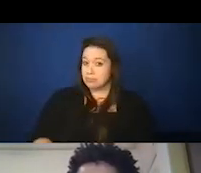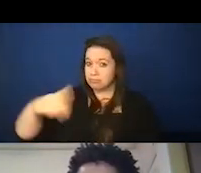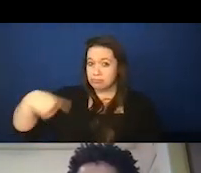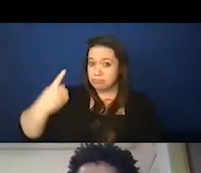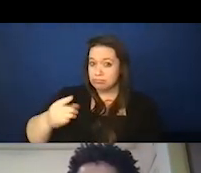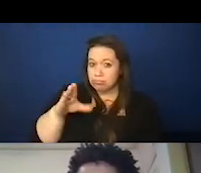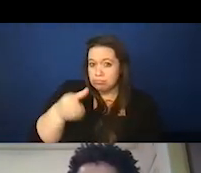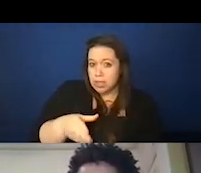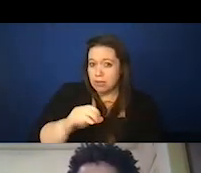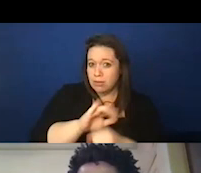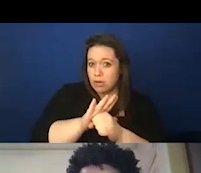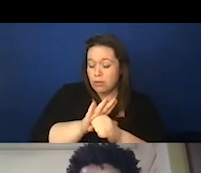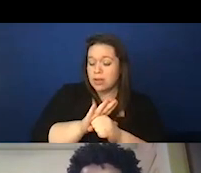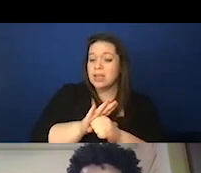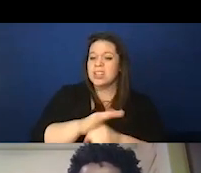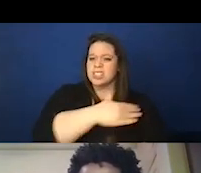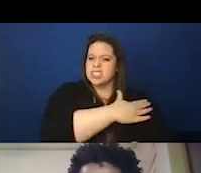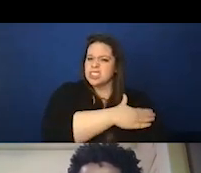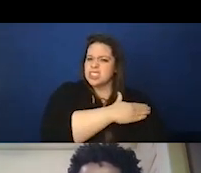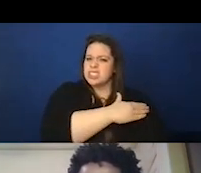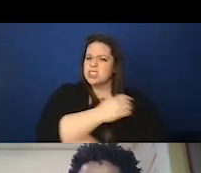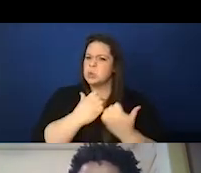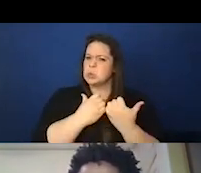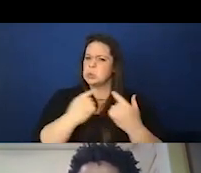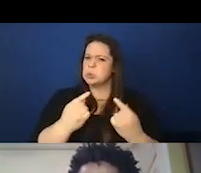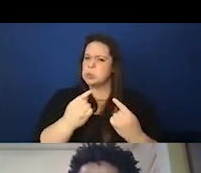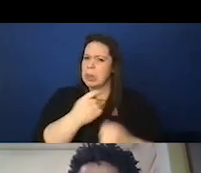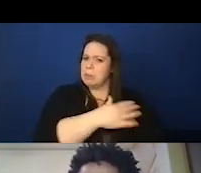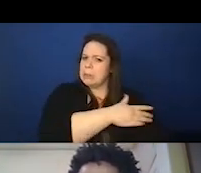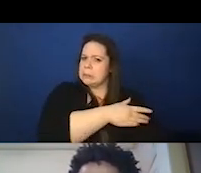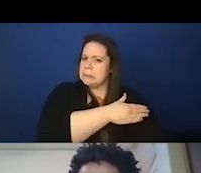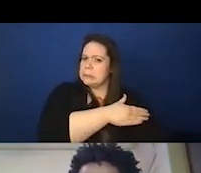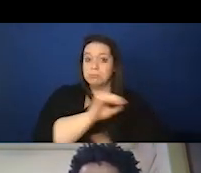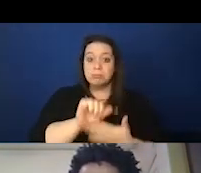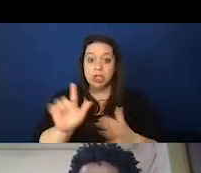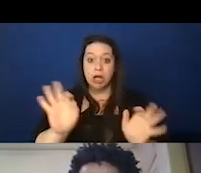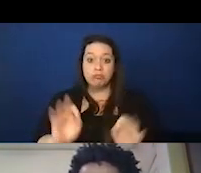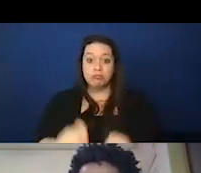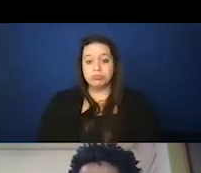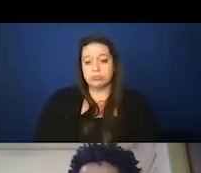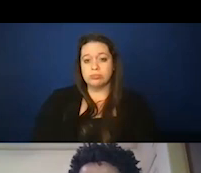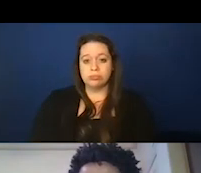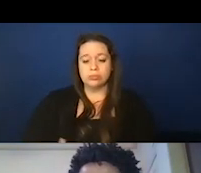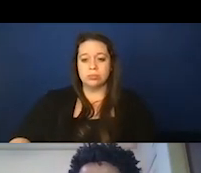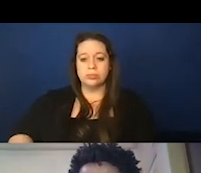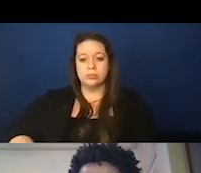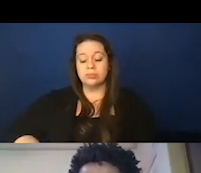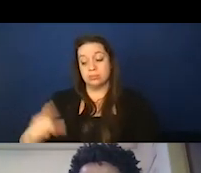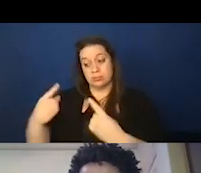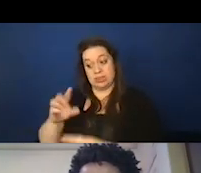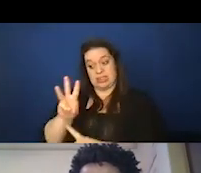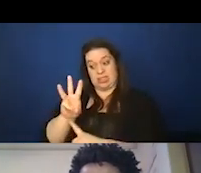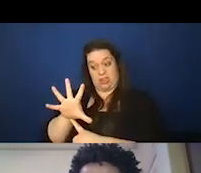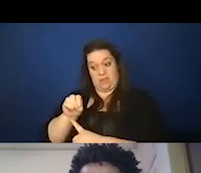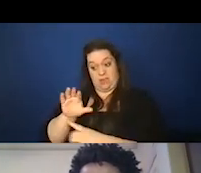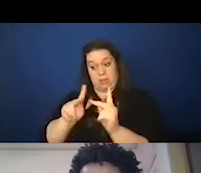or discomfort at the site of the injection. That's about it. And most people, out of the 650 people